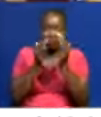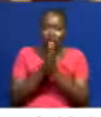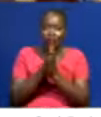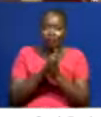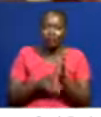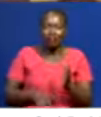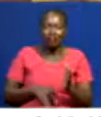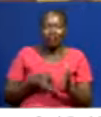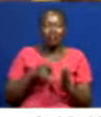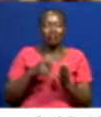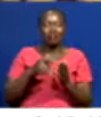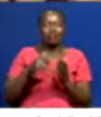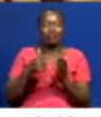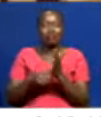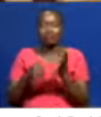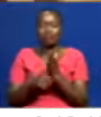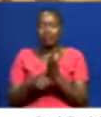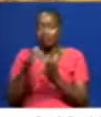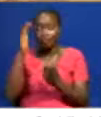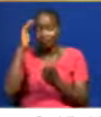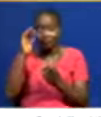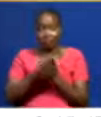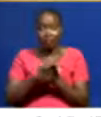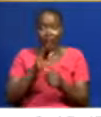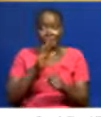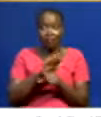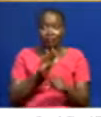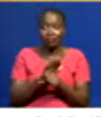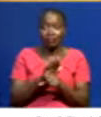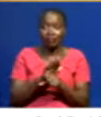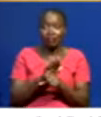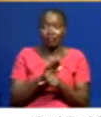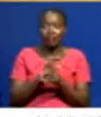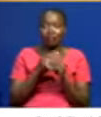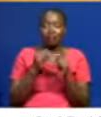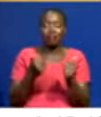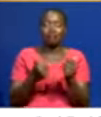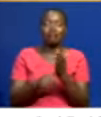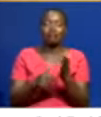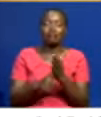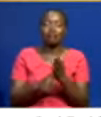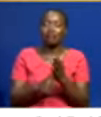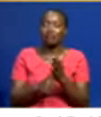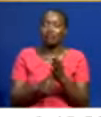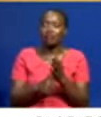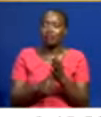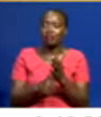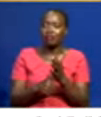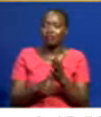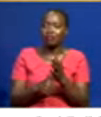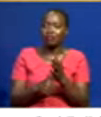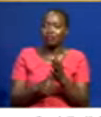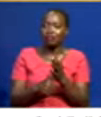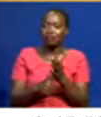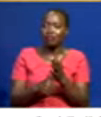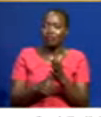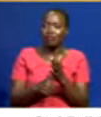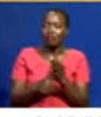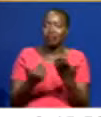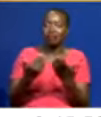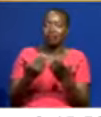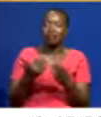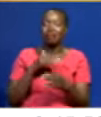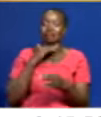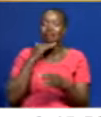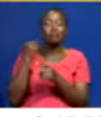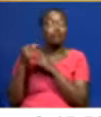disorder. I believe there was a lot of unresolved issues on the grief, the loss and grief I encountered,